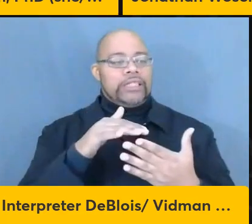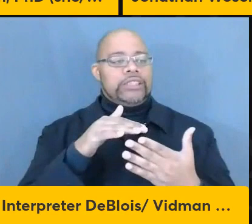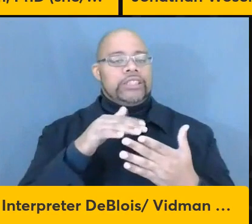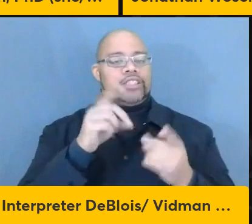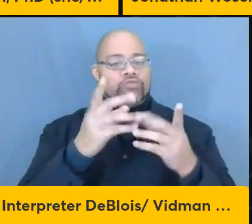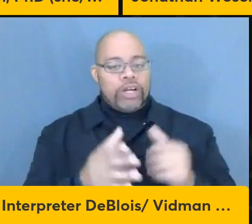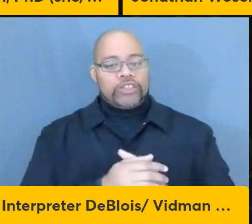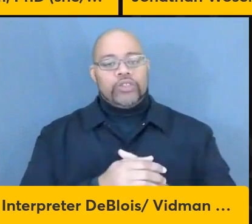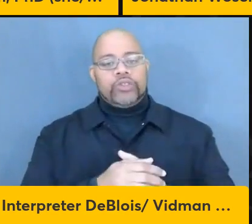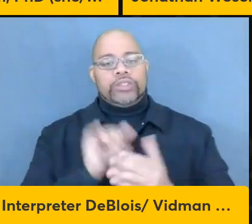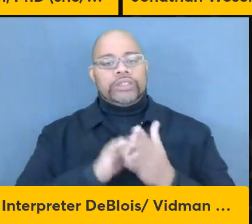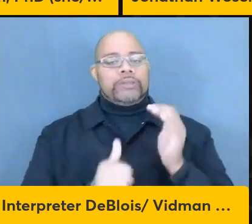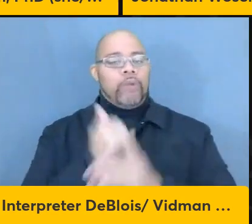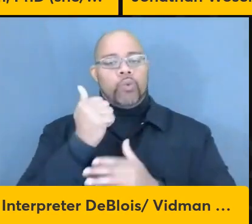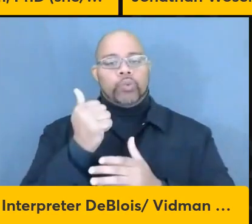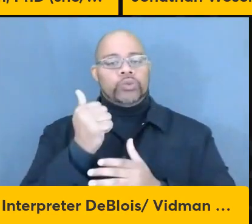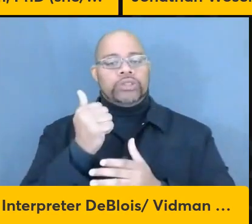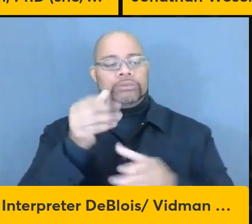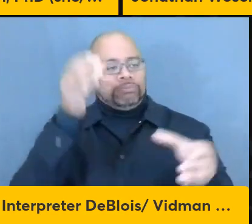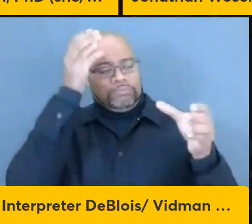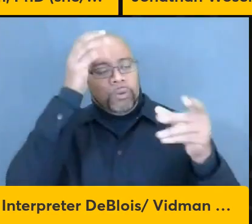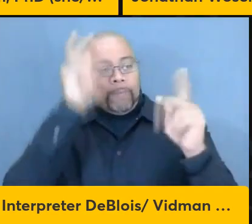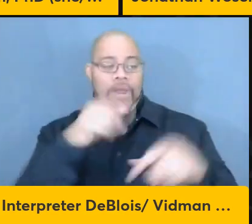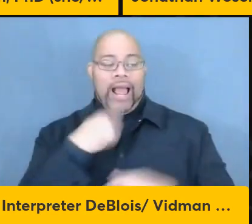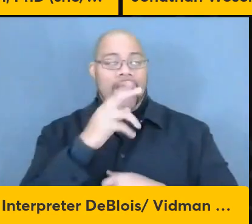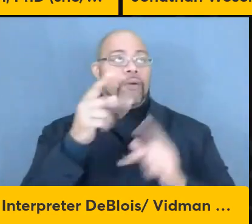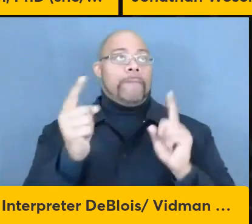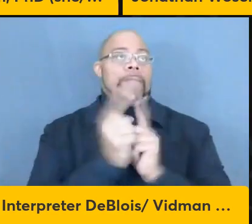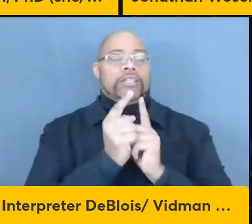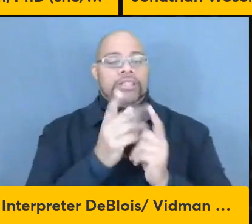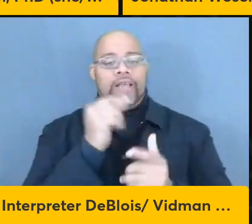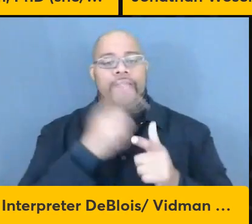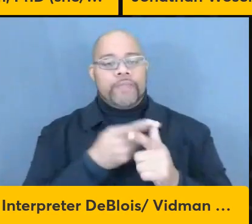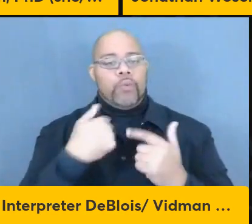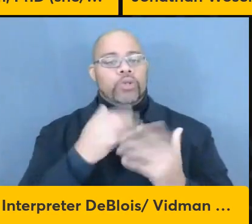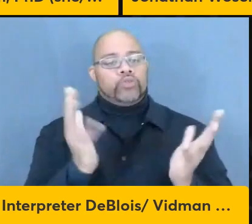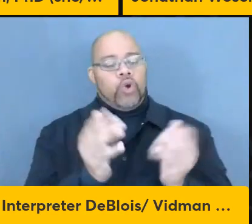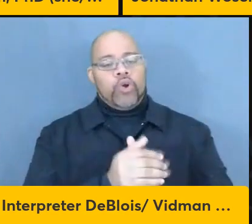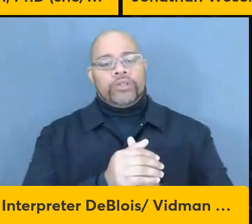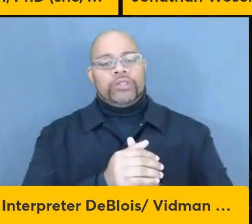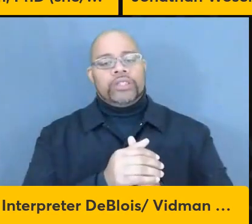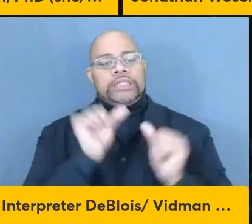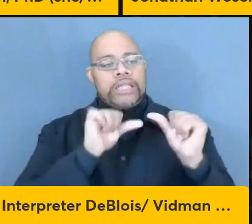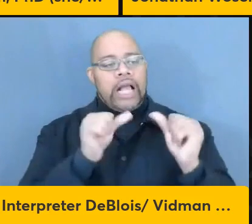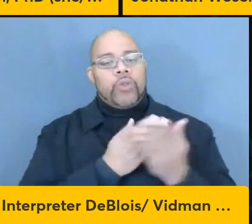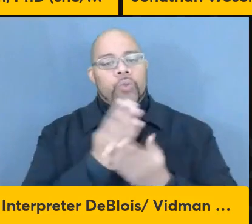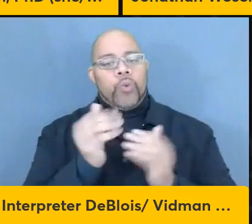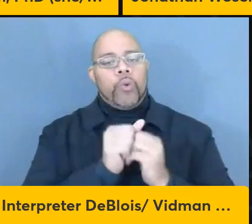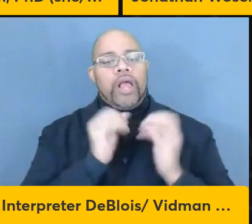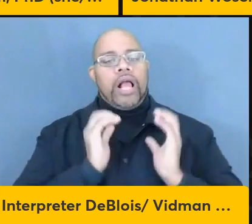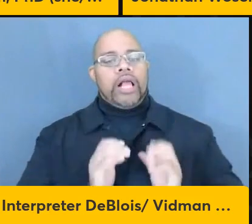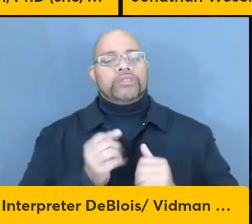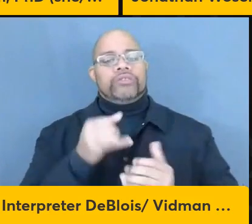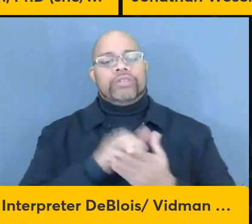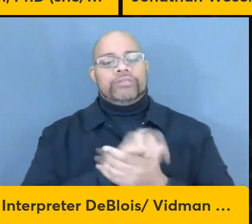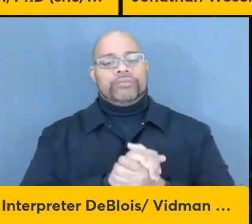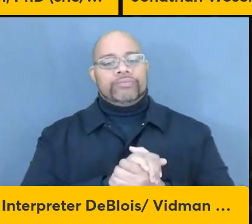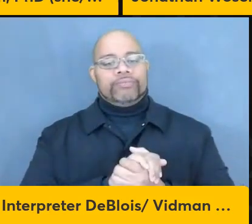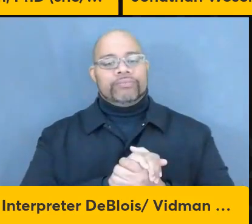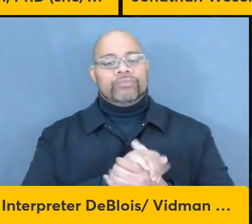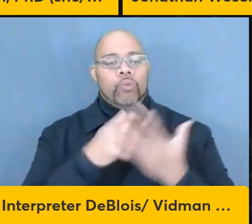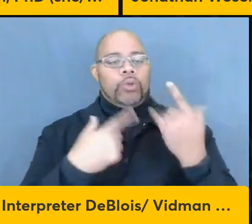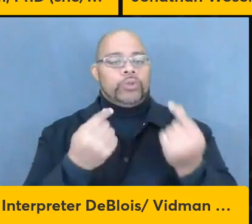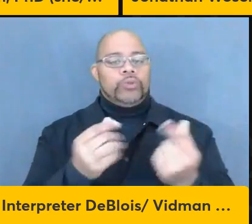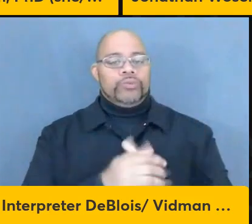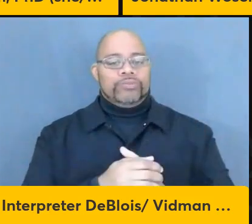like the smartest person I've ever met. And then we talk the science through with the client. So that's what I do.